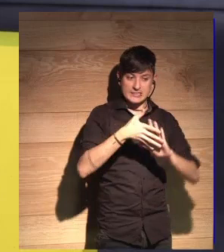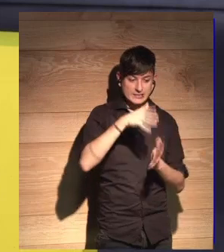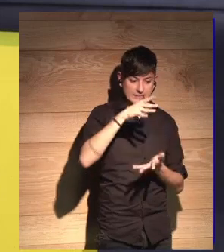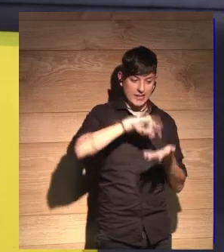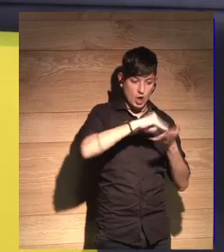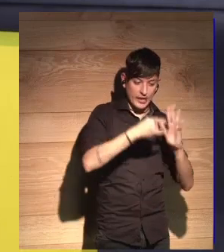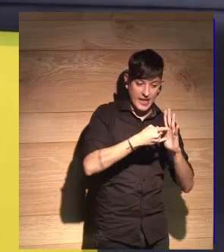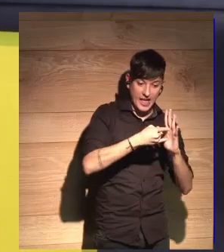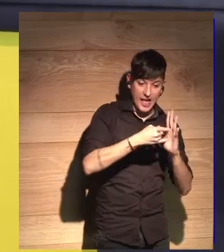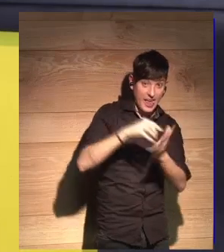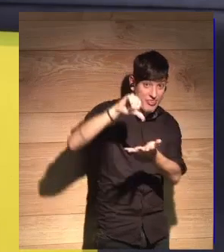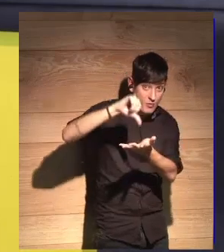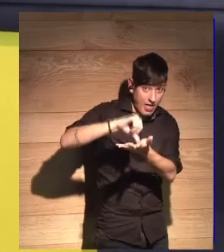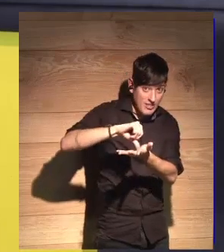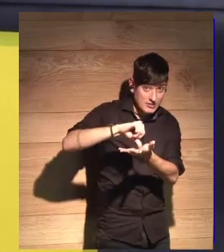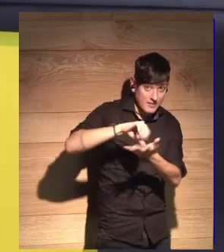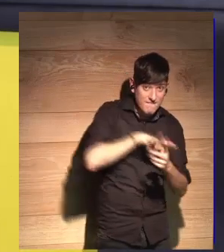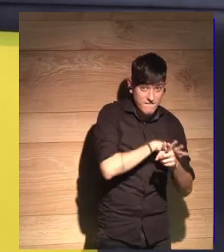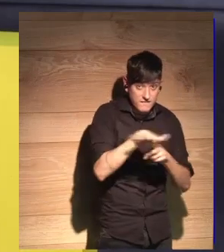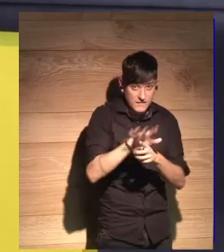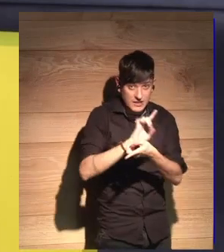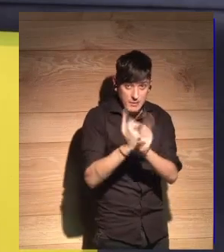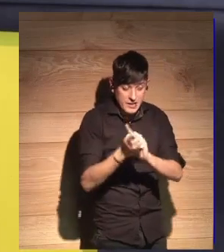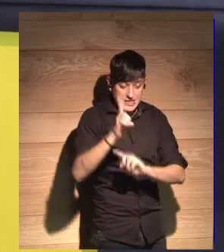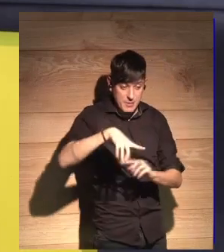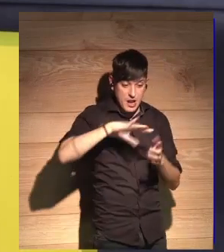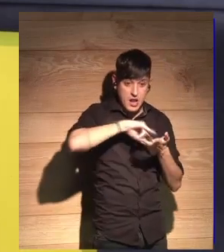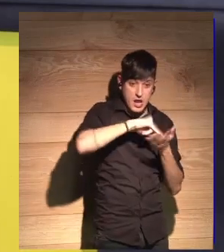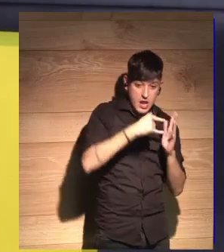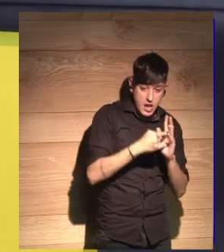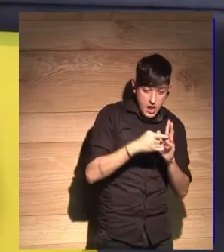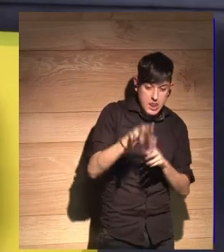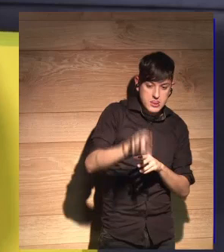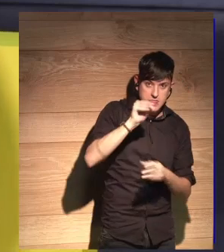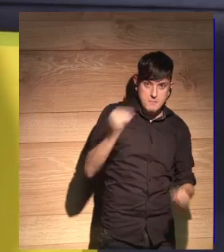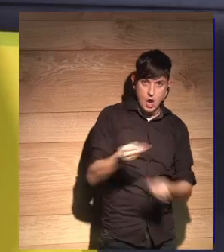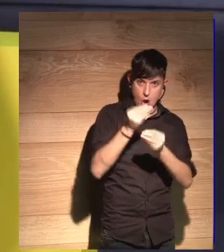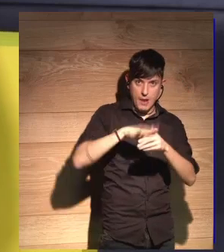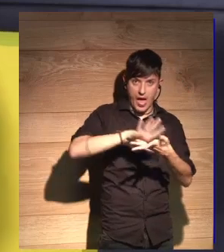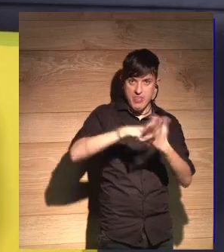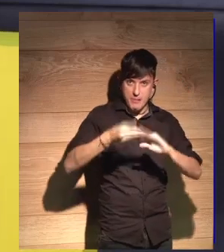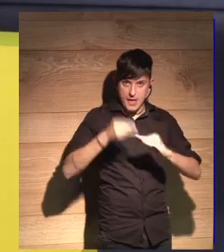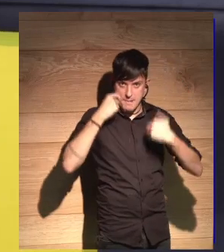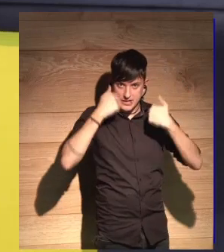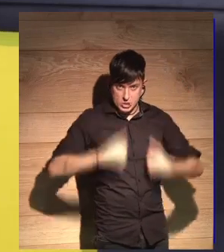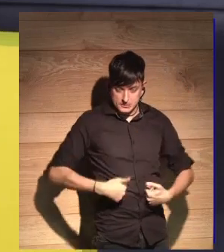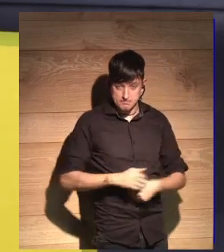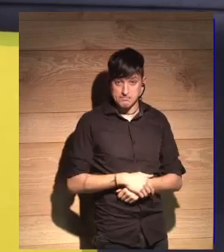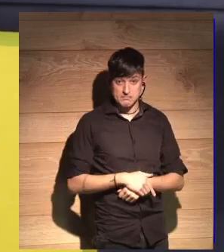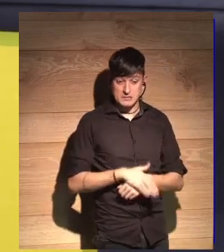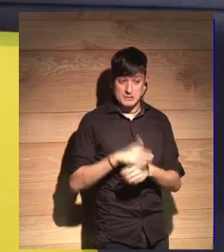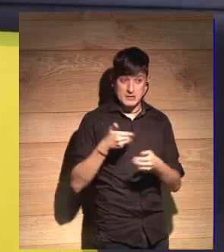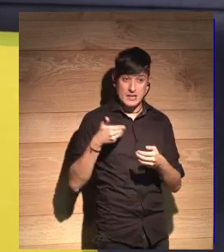changing cities and how technology is helping us to read cities better and to understand them better in order to make them more